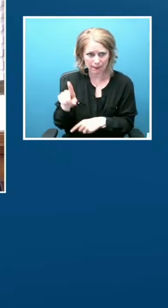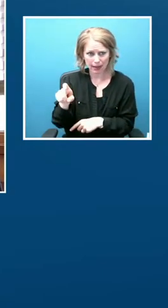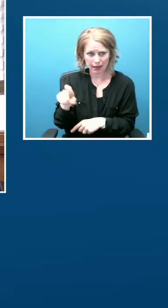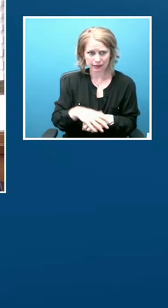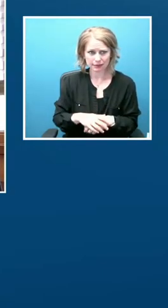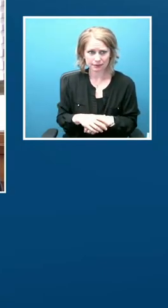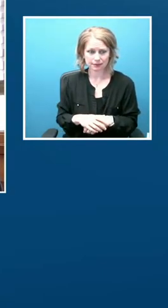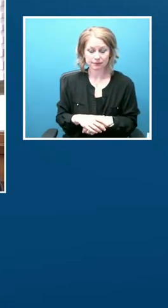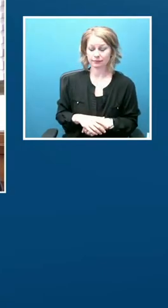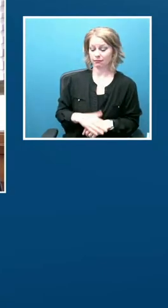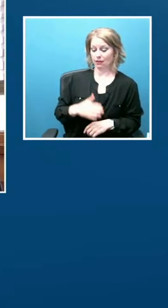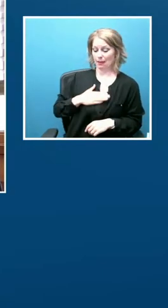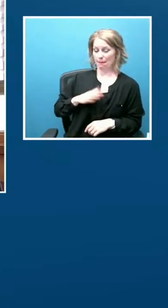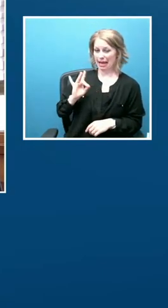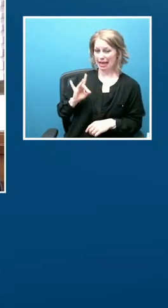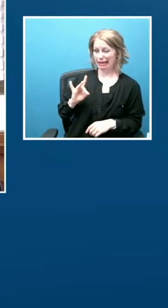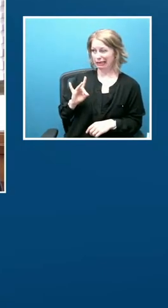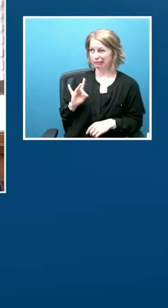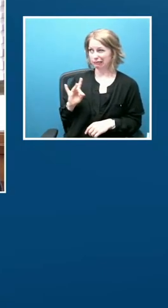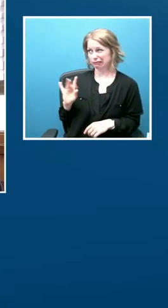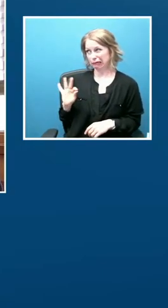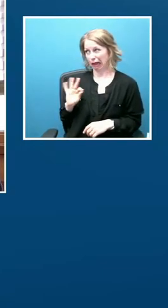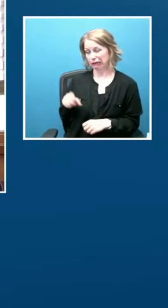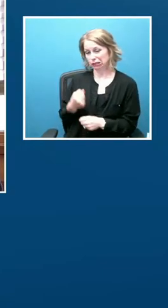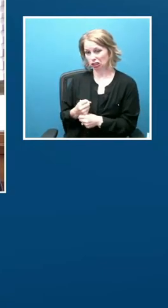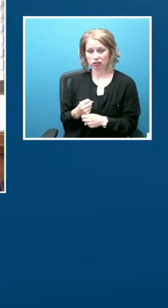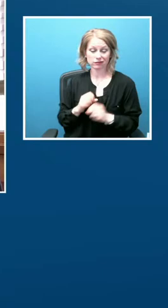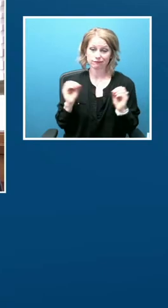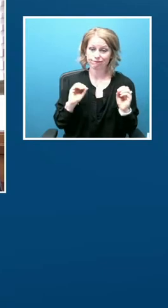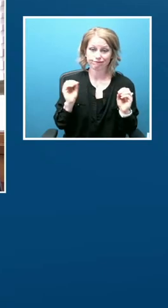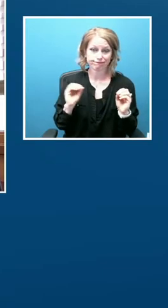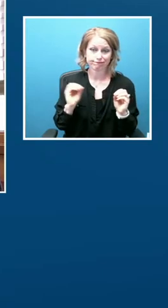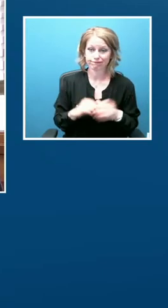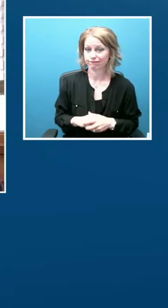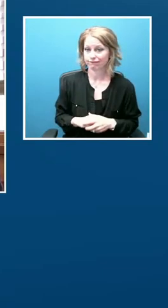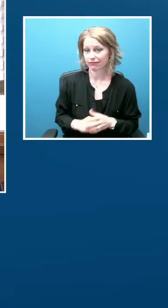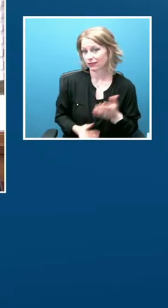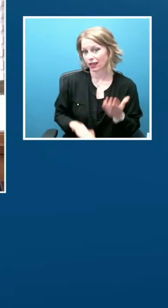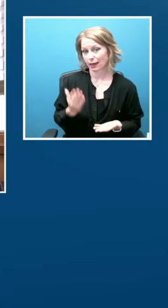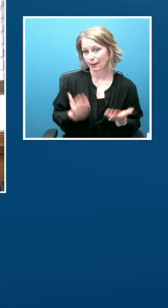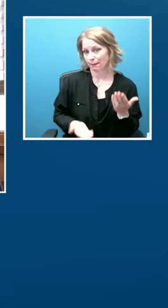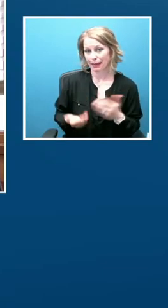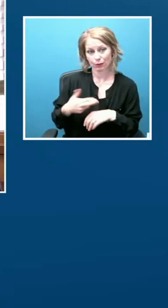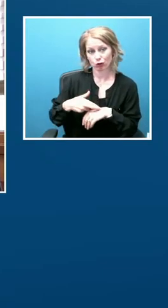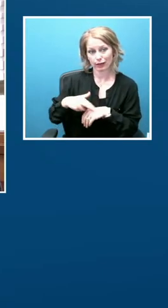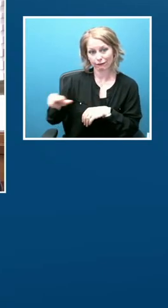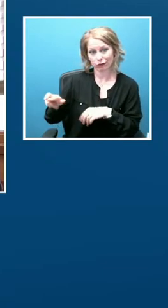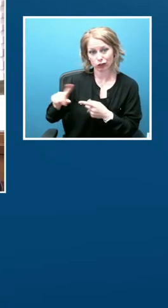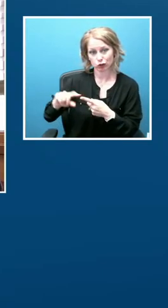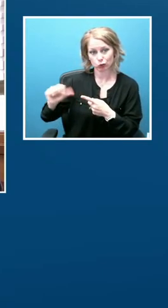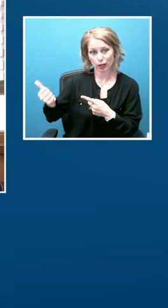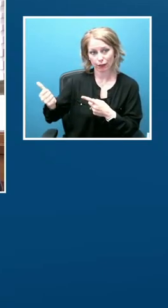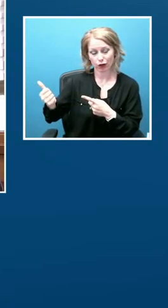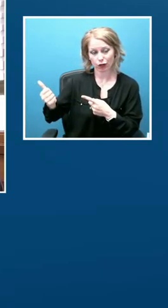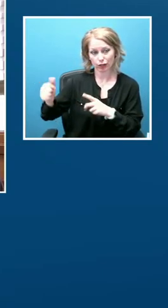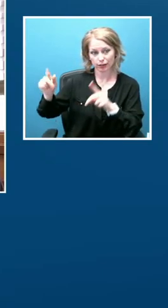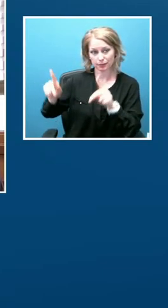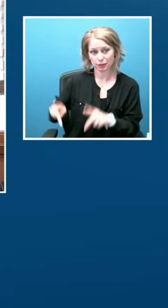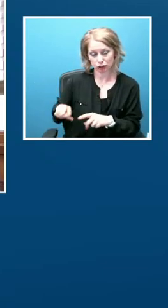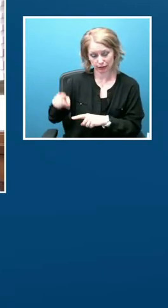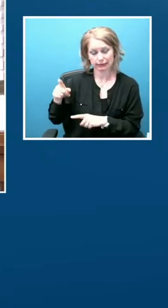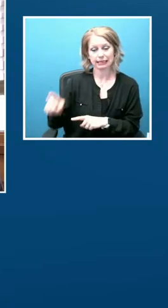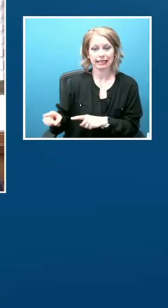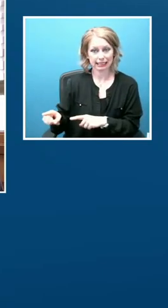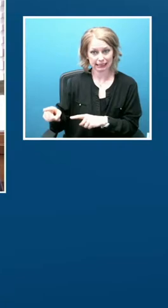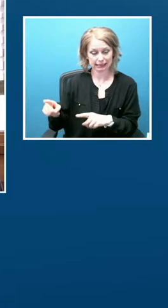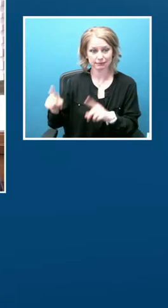8 or 9 years. I might want to refer this to Reverend Daughtry, who's been around for a few days, if